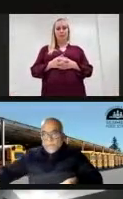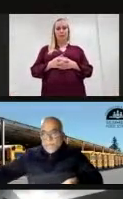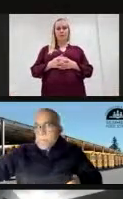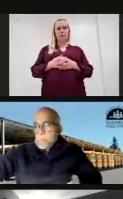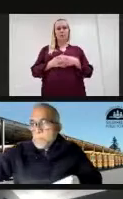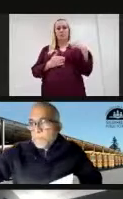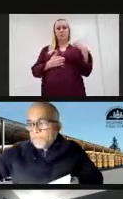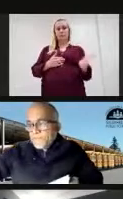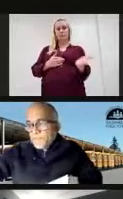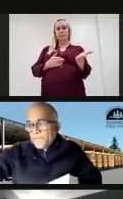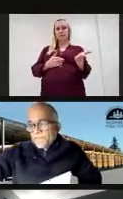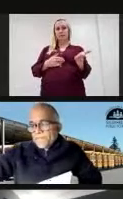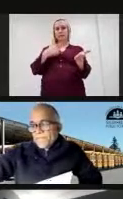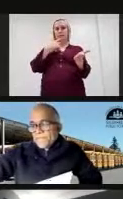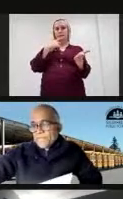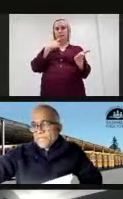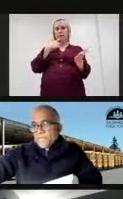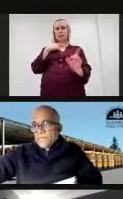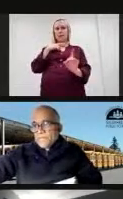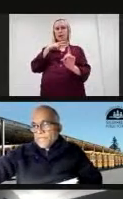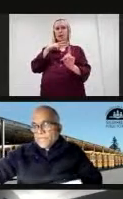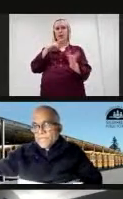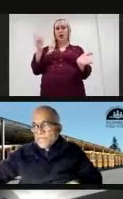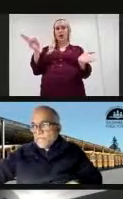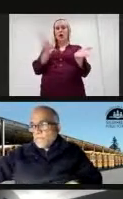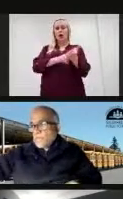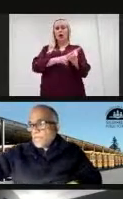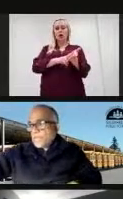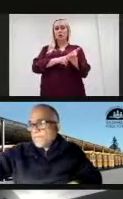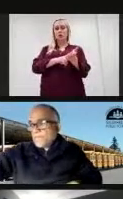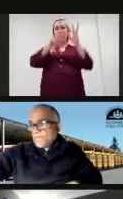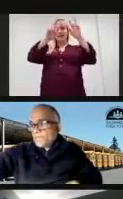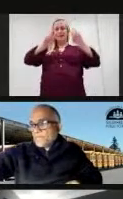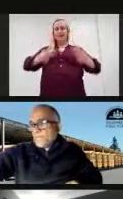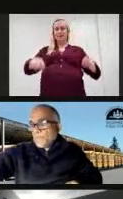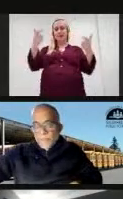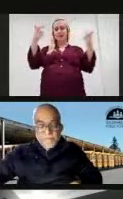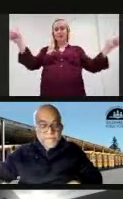So this would say contract analysis at the top in a big black box.